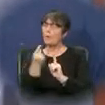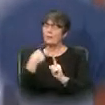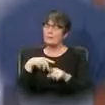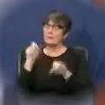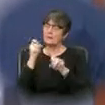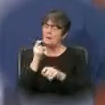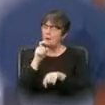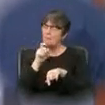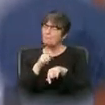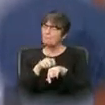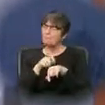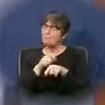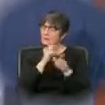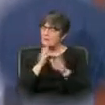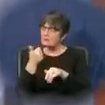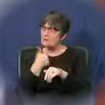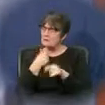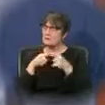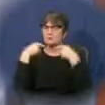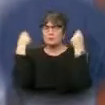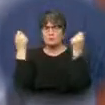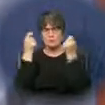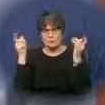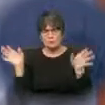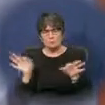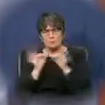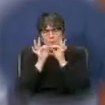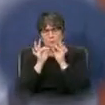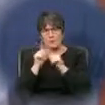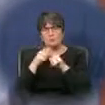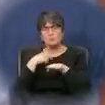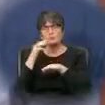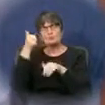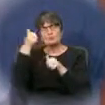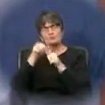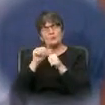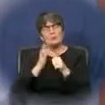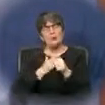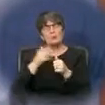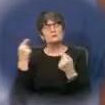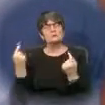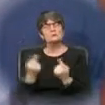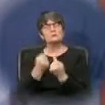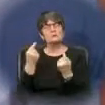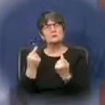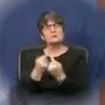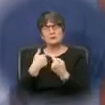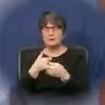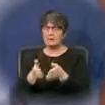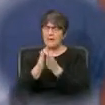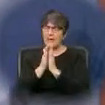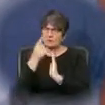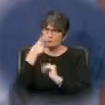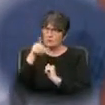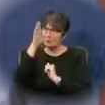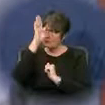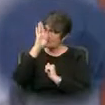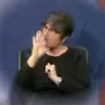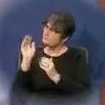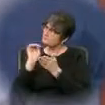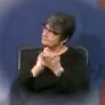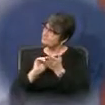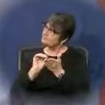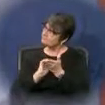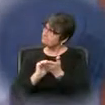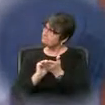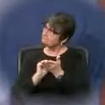take a moment to prepare ourselves to celebrate this Mass as we call to mind and acknowledge our sins. Let us ask for God's divine mercy.